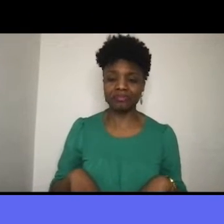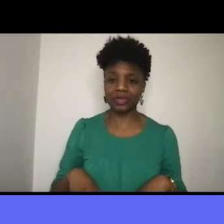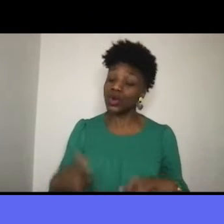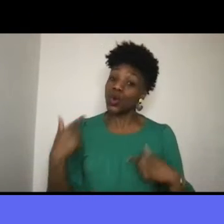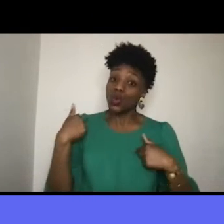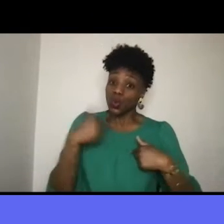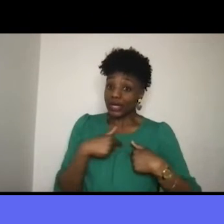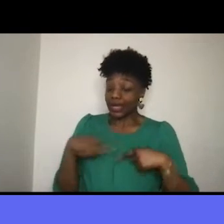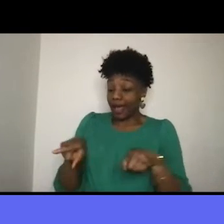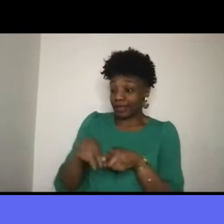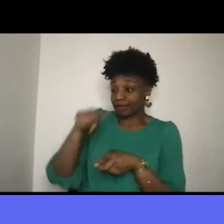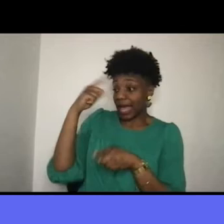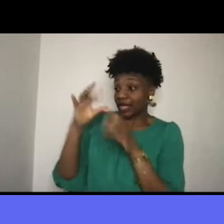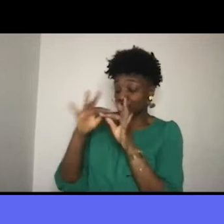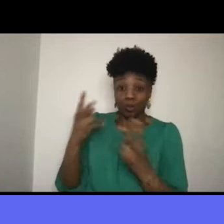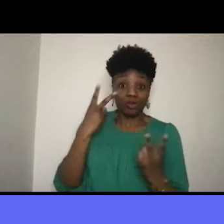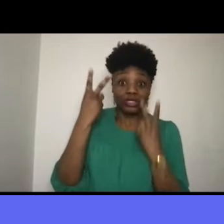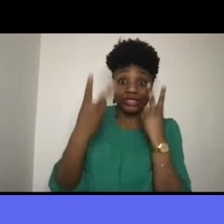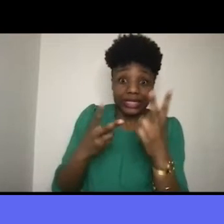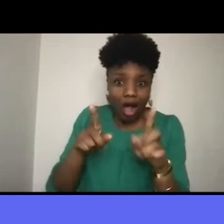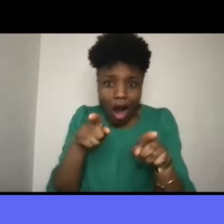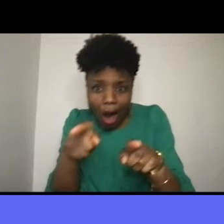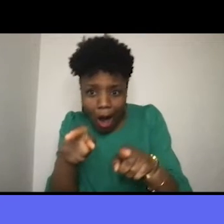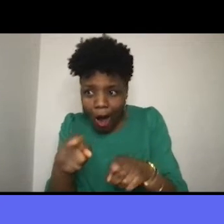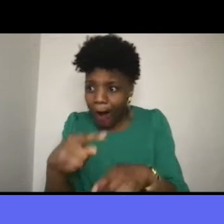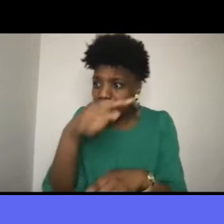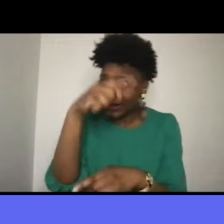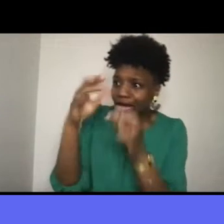brown interpreter. They pop out. And it's crazy. Yeah,